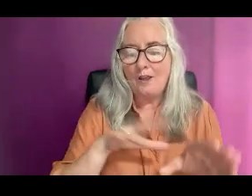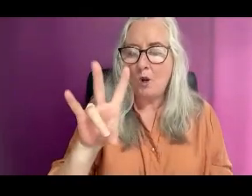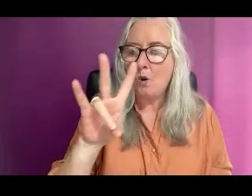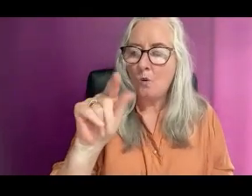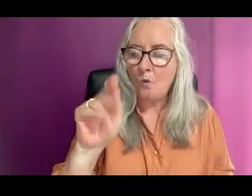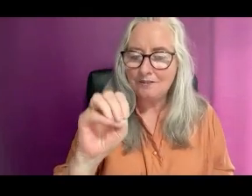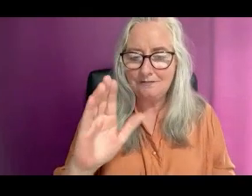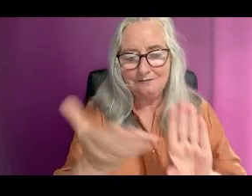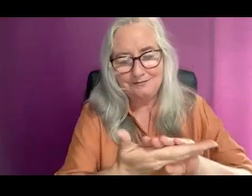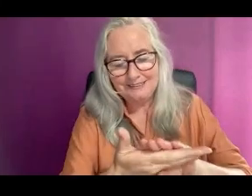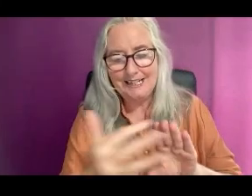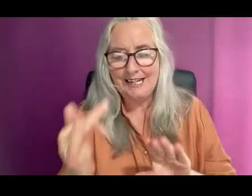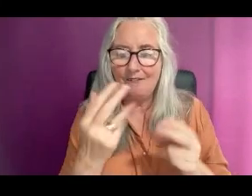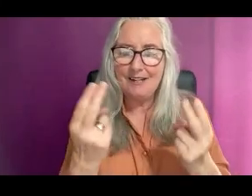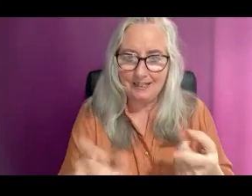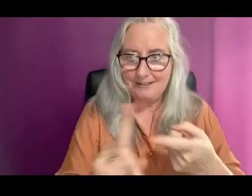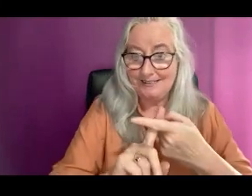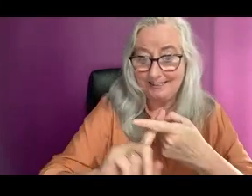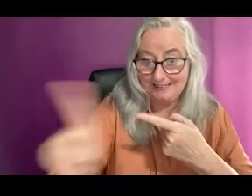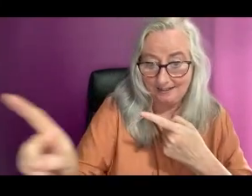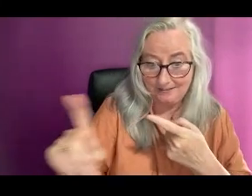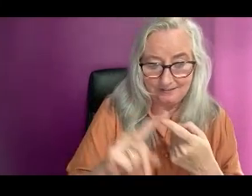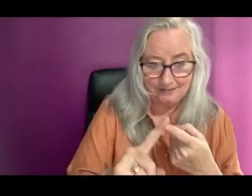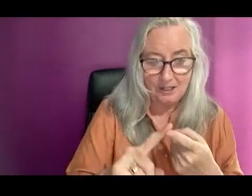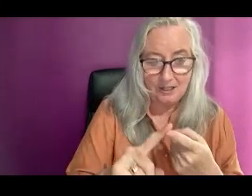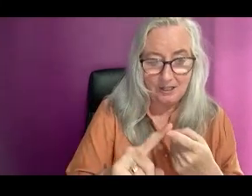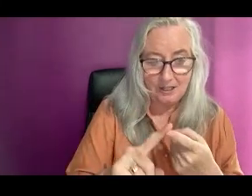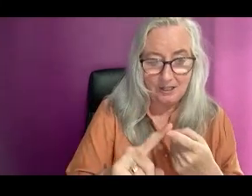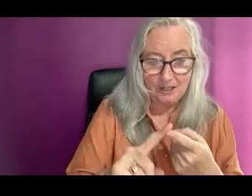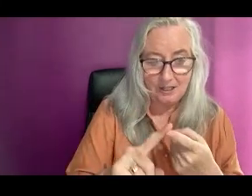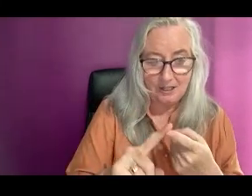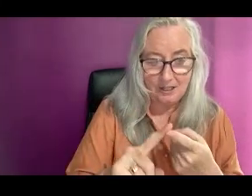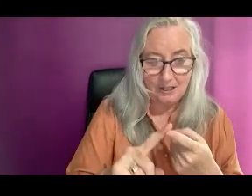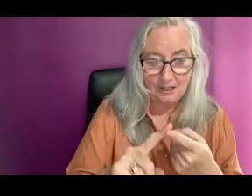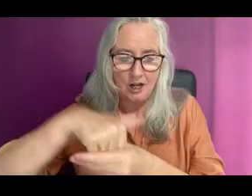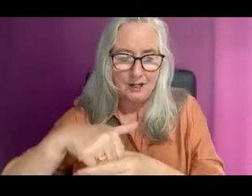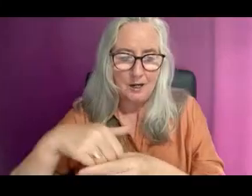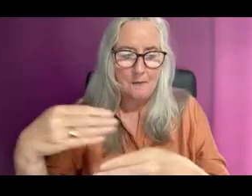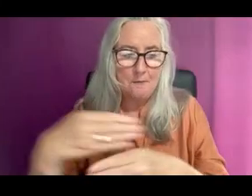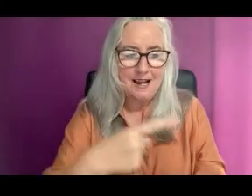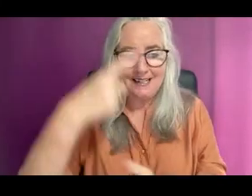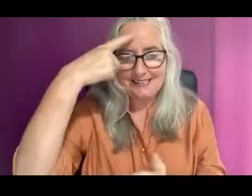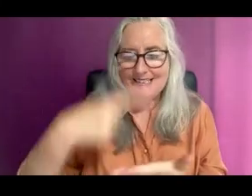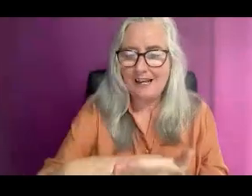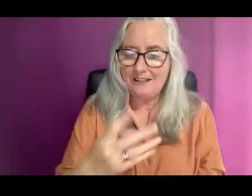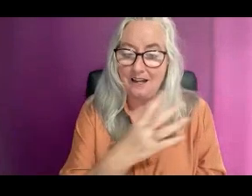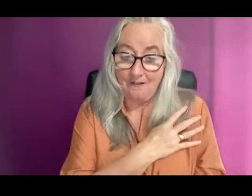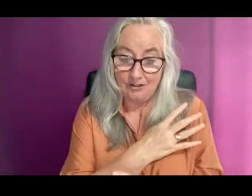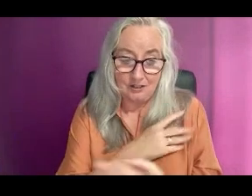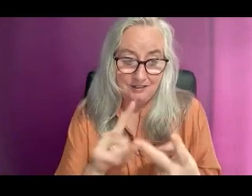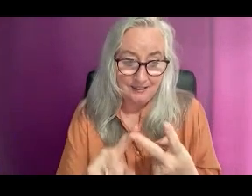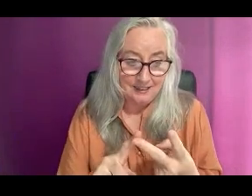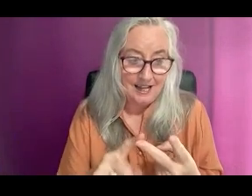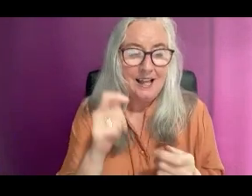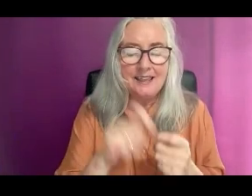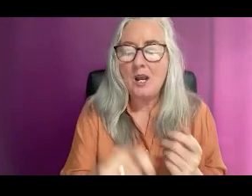required. They get sent in. They get reviewed internally by one of the deciding officers. Then an approval